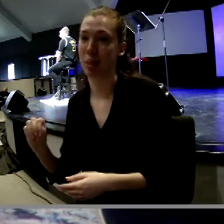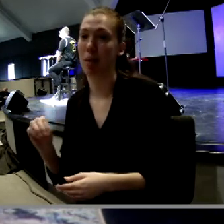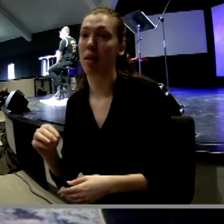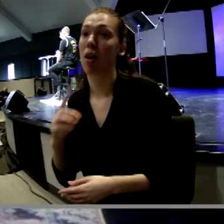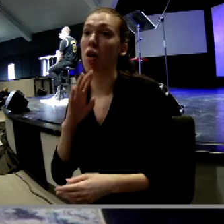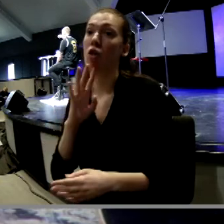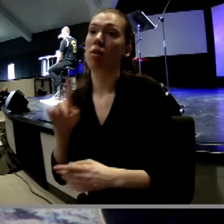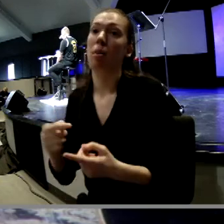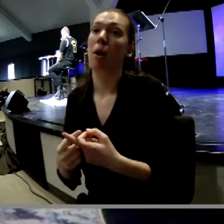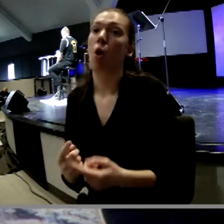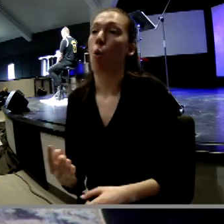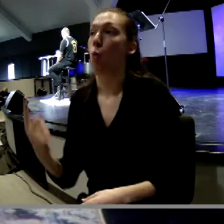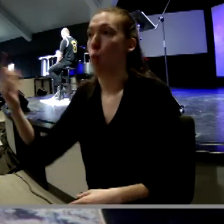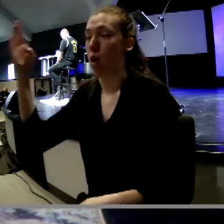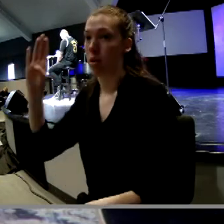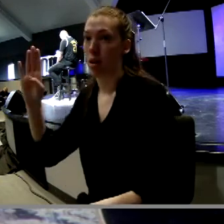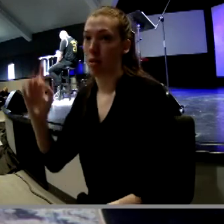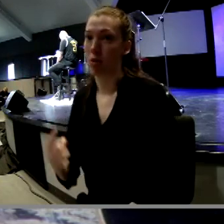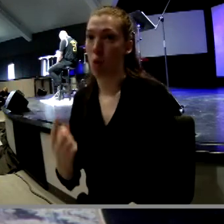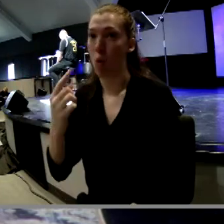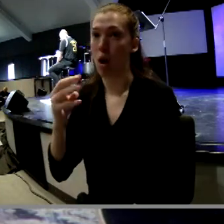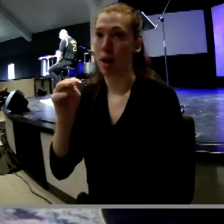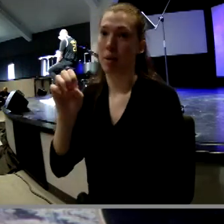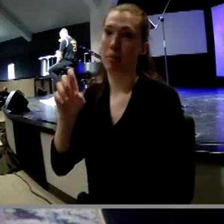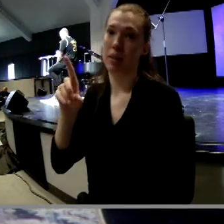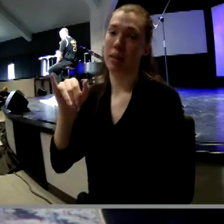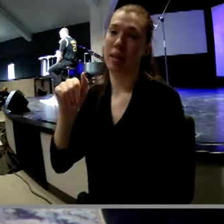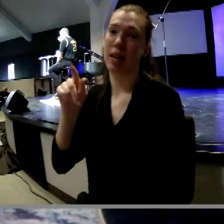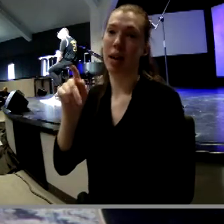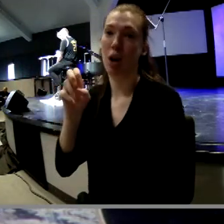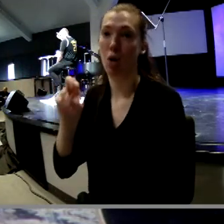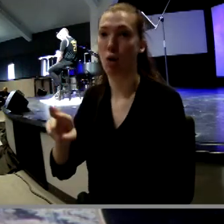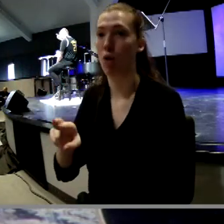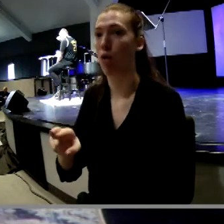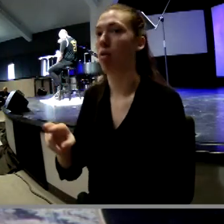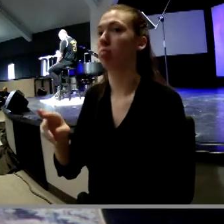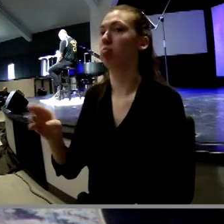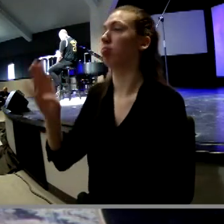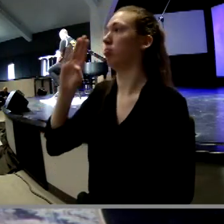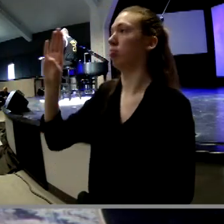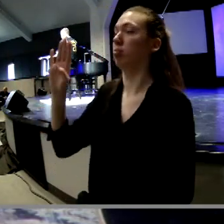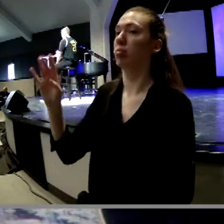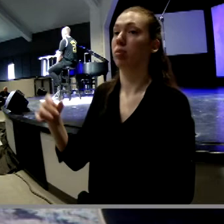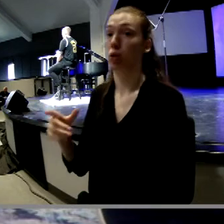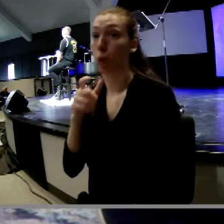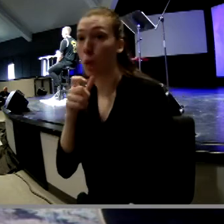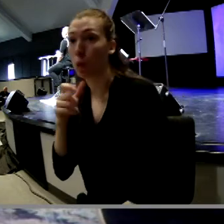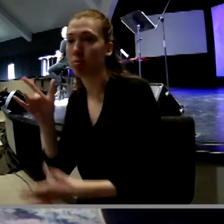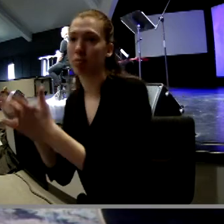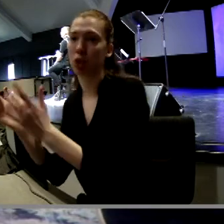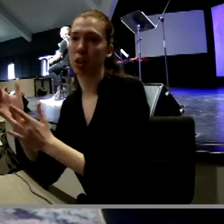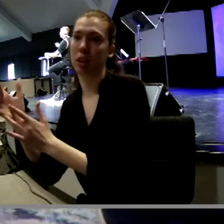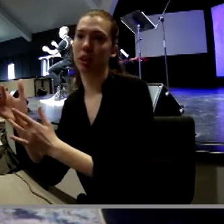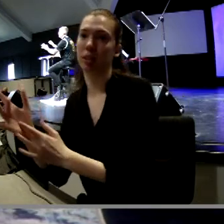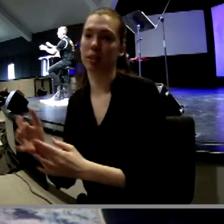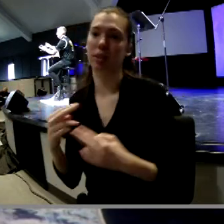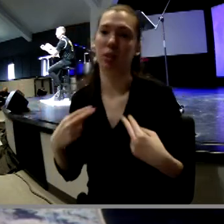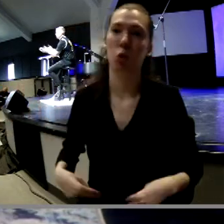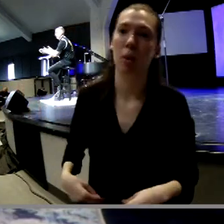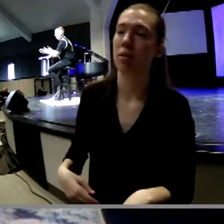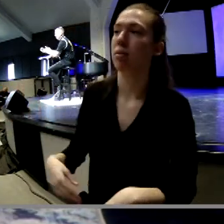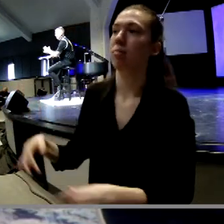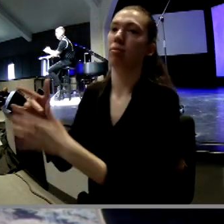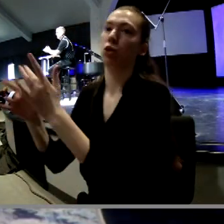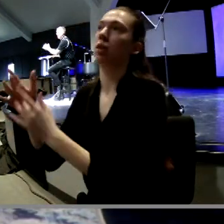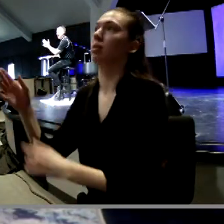God, one mediator between God and humankind. It's Jesus. Hebrews 4, 14 says that Jesus